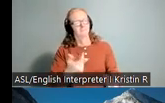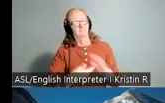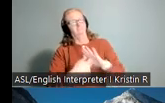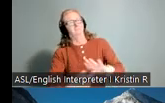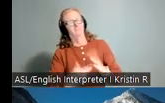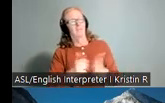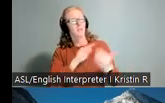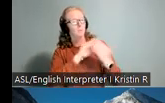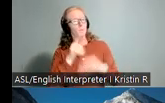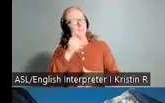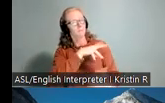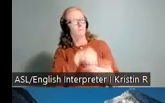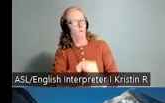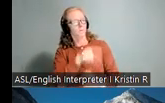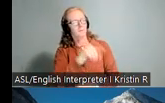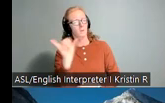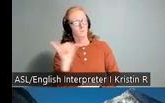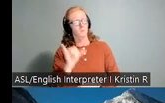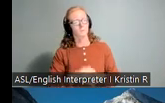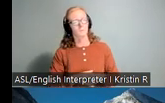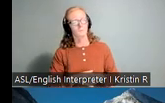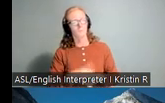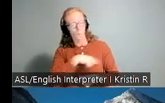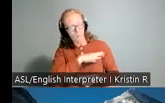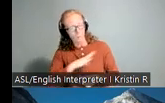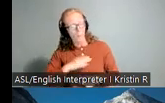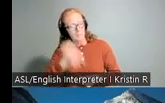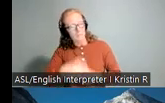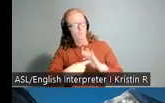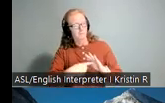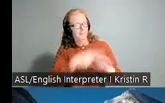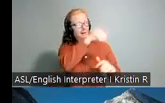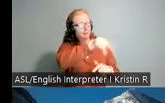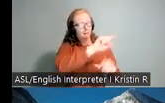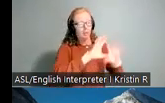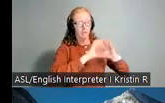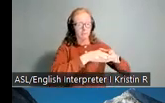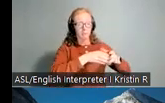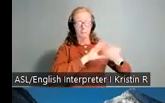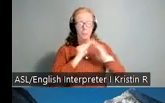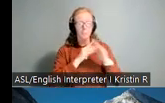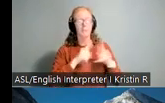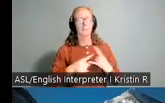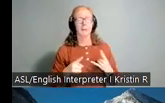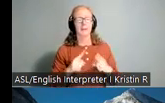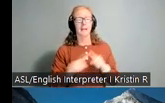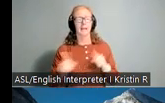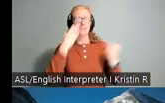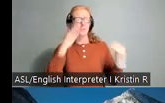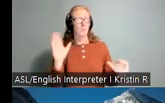community needs to be involved in this also. You know, we're the board representing the community, but I don't know, you